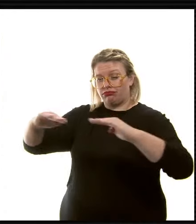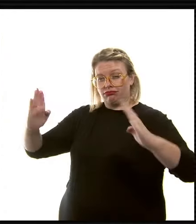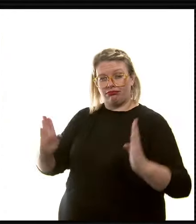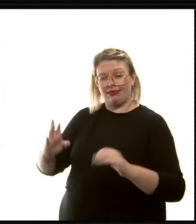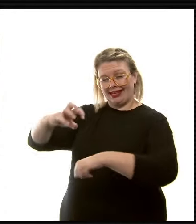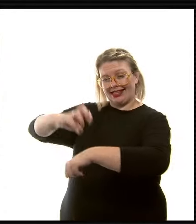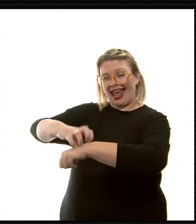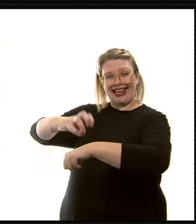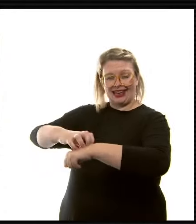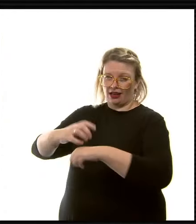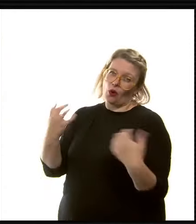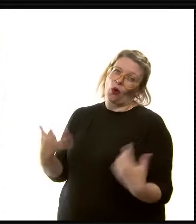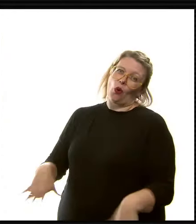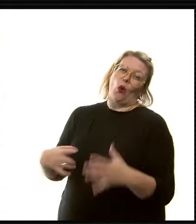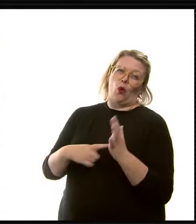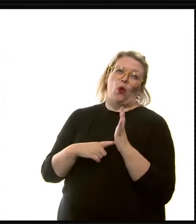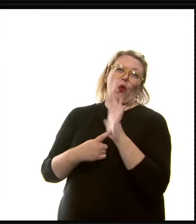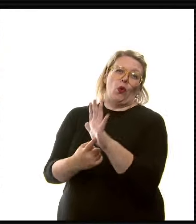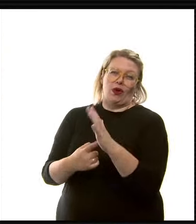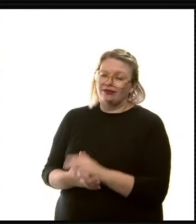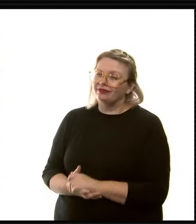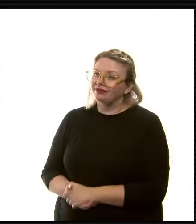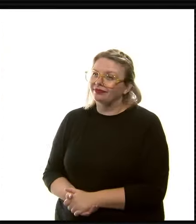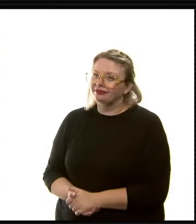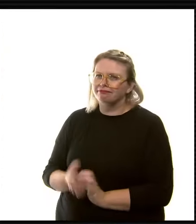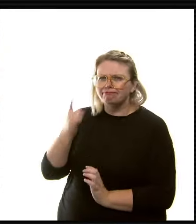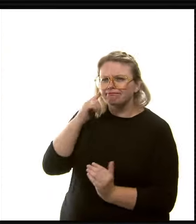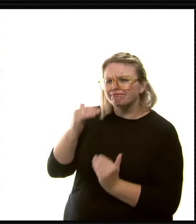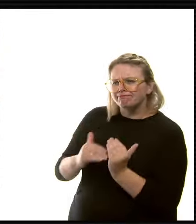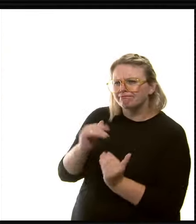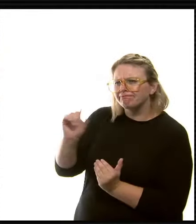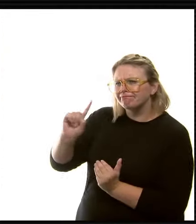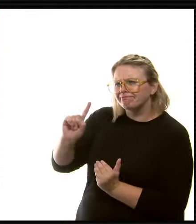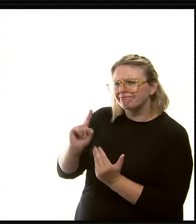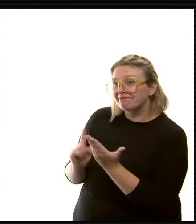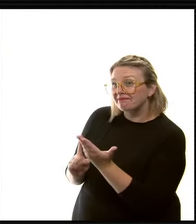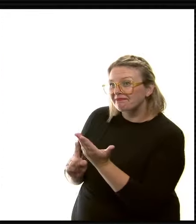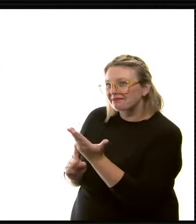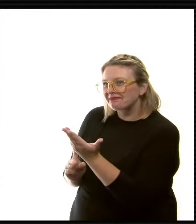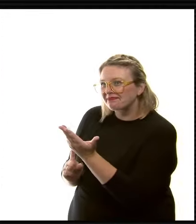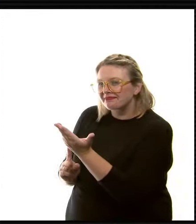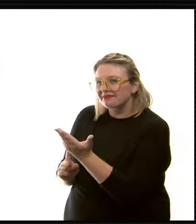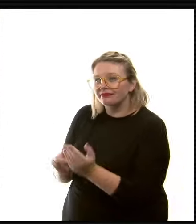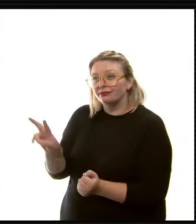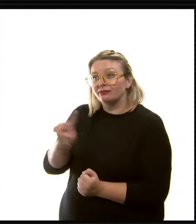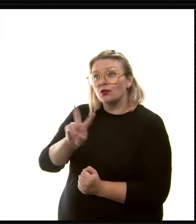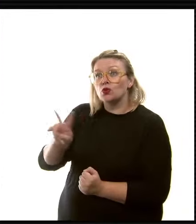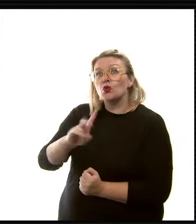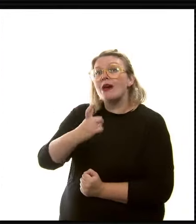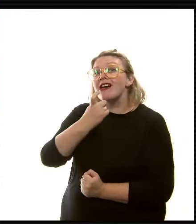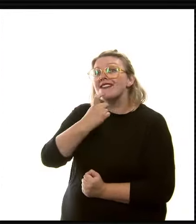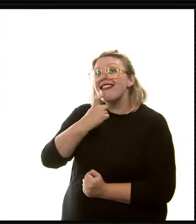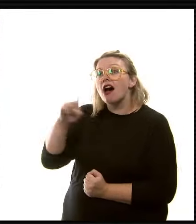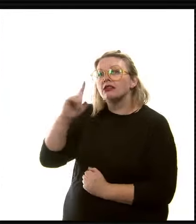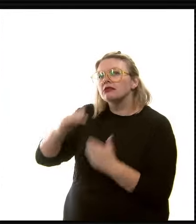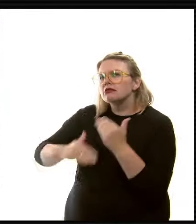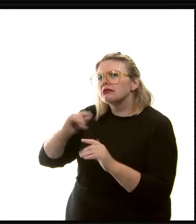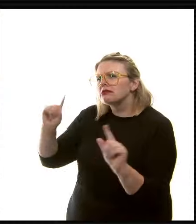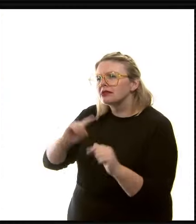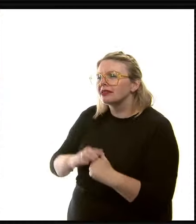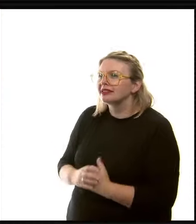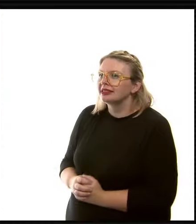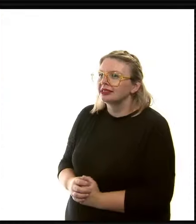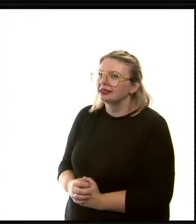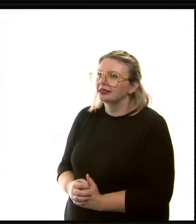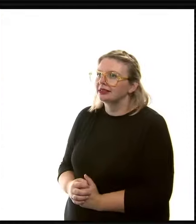act as a spectacular finale for the show. All right, let's see how they're doing. Let's go over to Hannah and Nelly, Finland. How you guys doing?